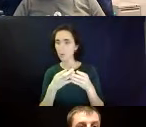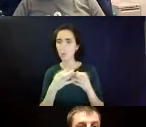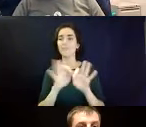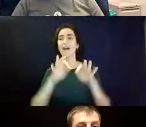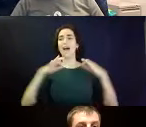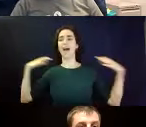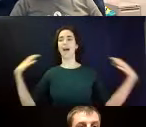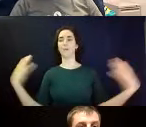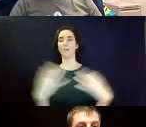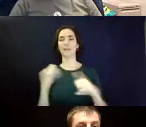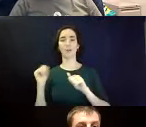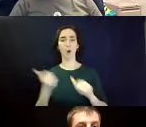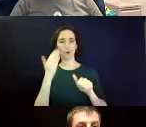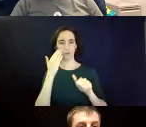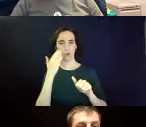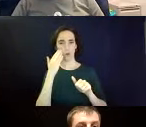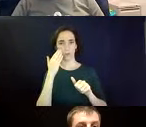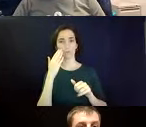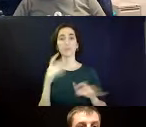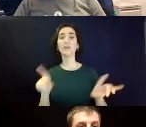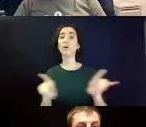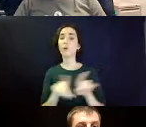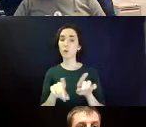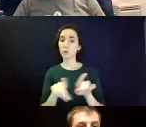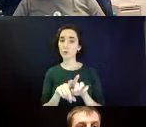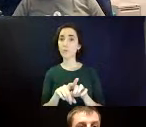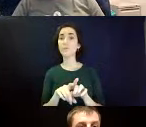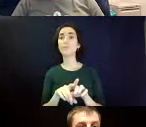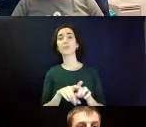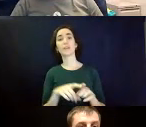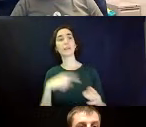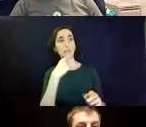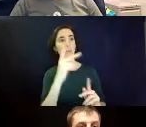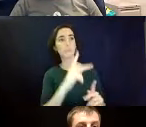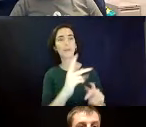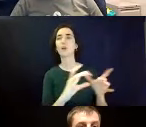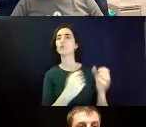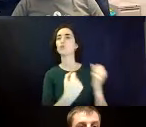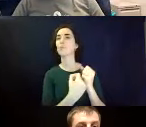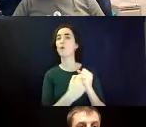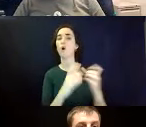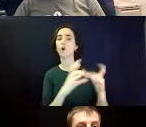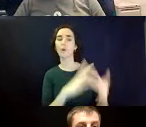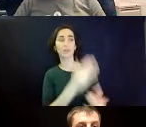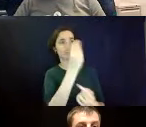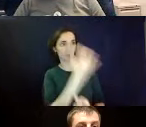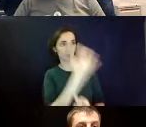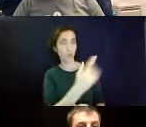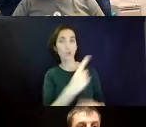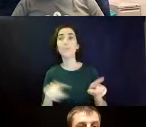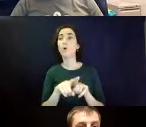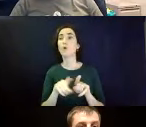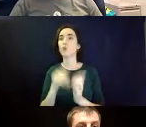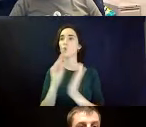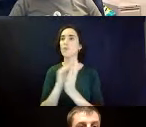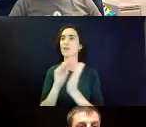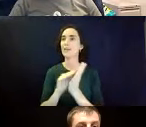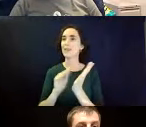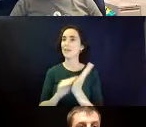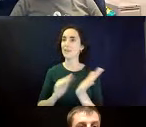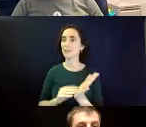also good to tell someone, yes, we tell our support coordinators, we tell people like that, but maybe have it written down to give to your direct